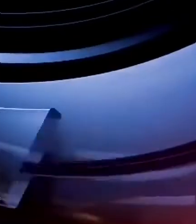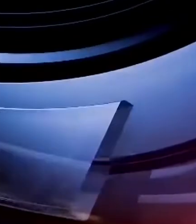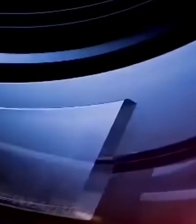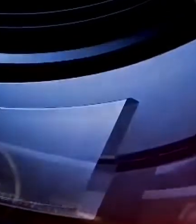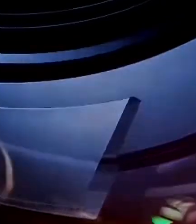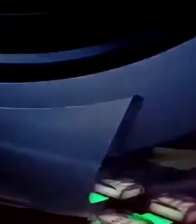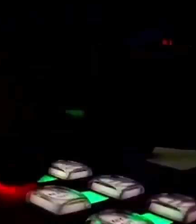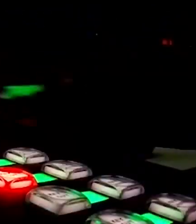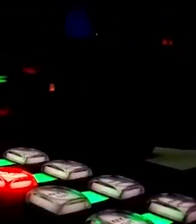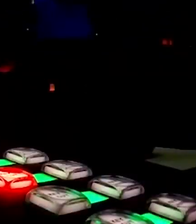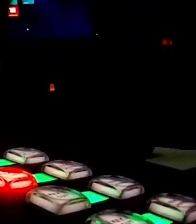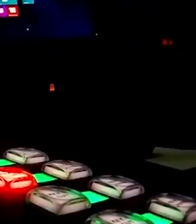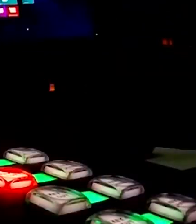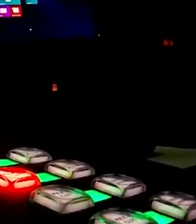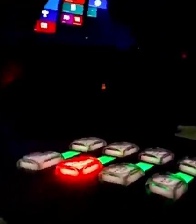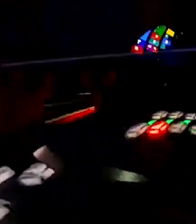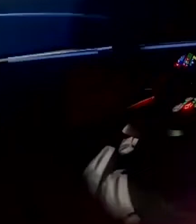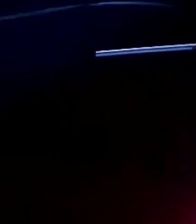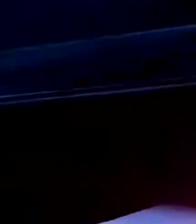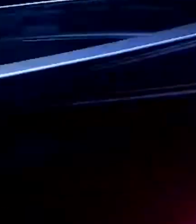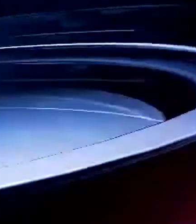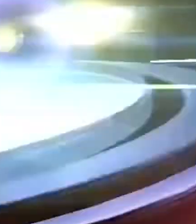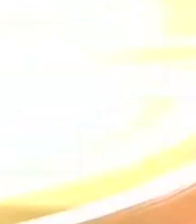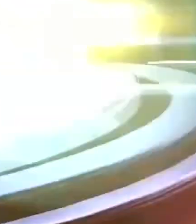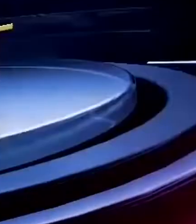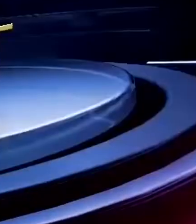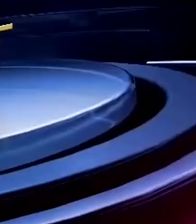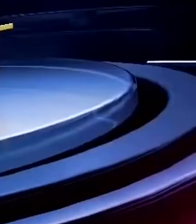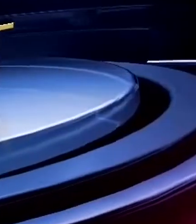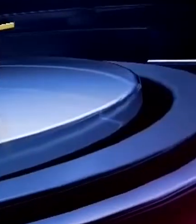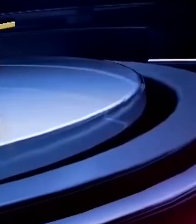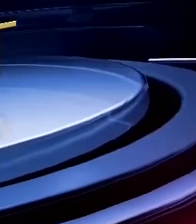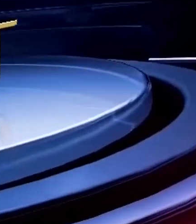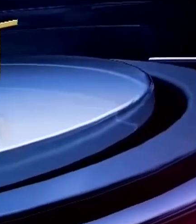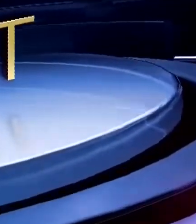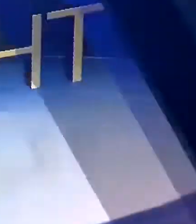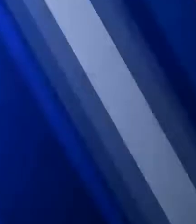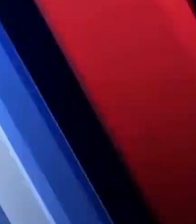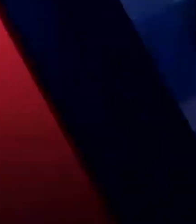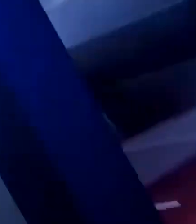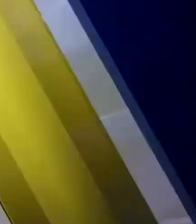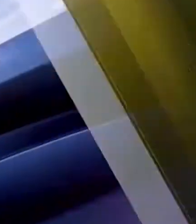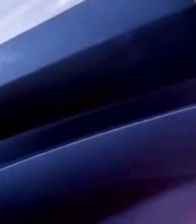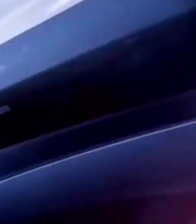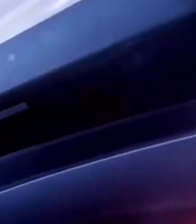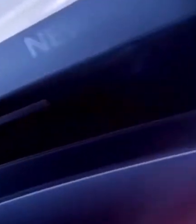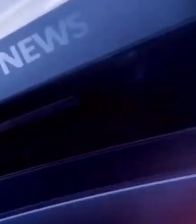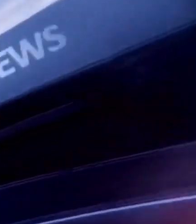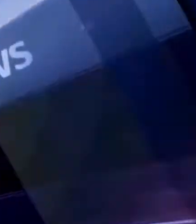Broadcasting from our studios in the Pine St. Michael, this is CBC Newsnight, starting now.